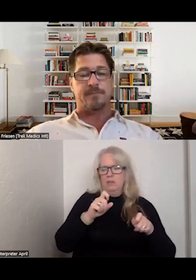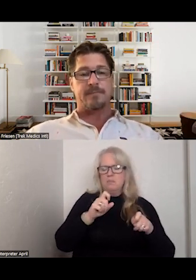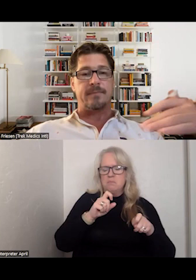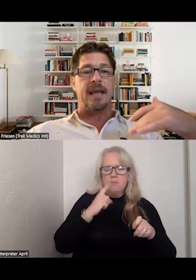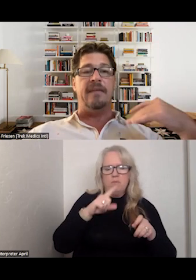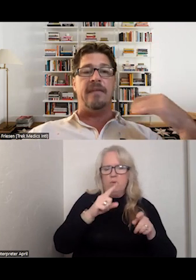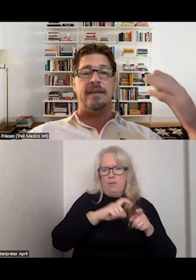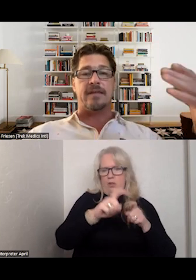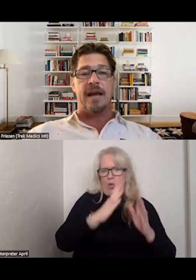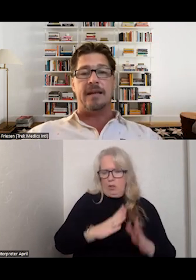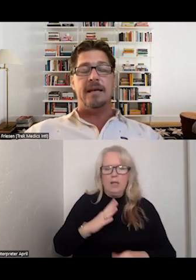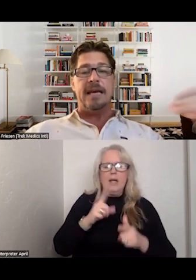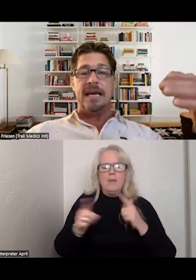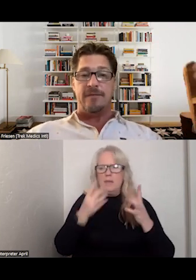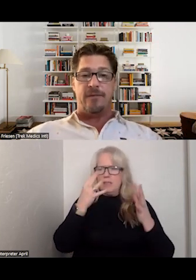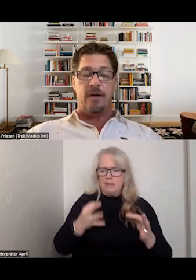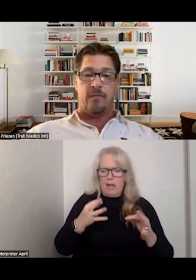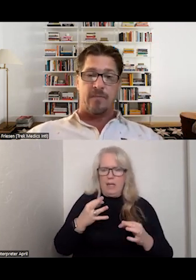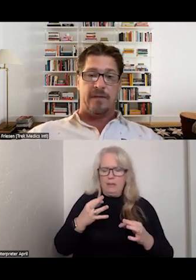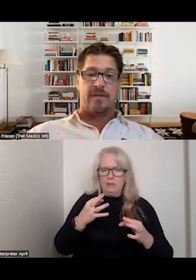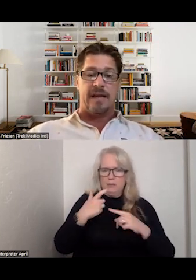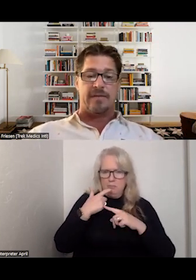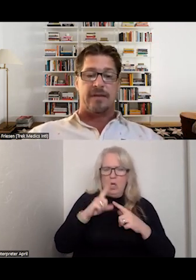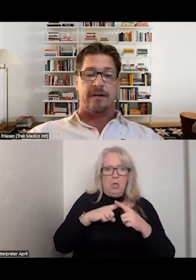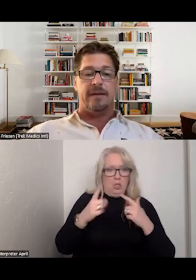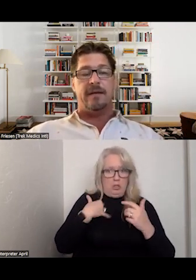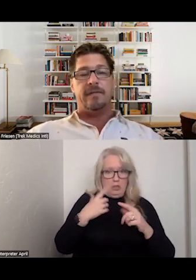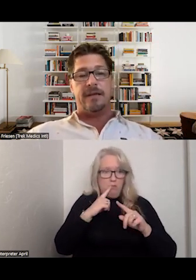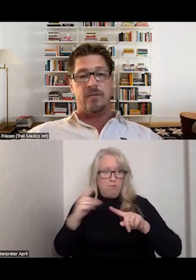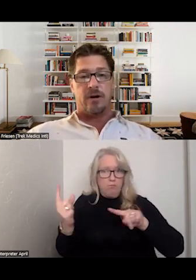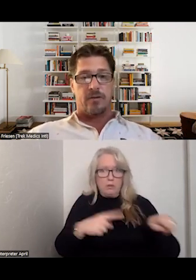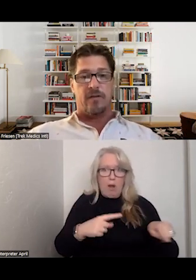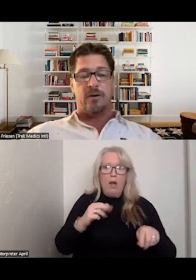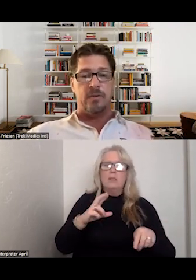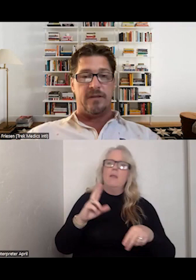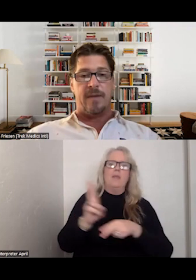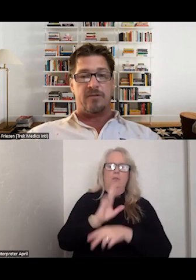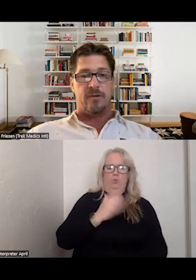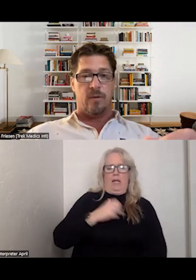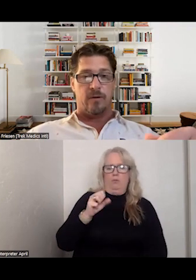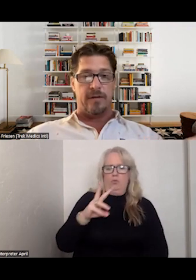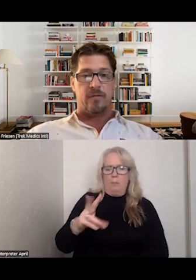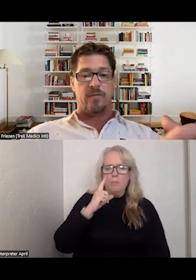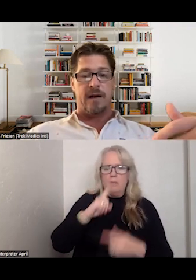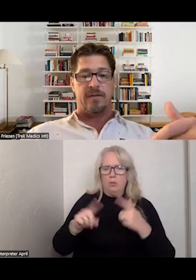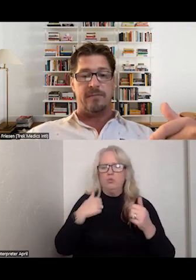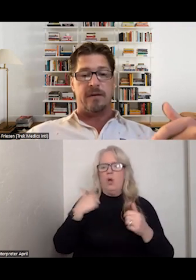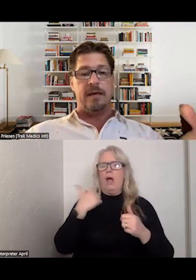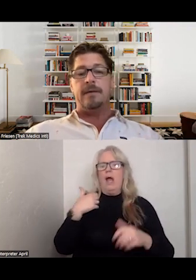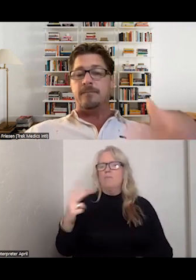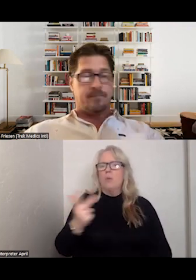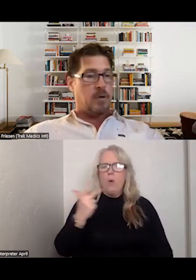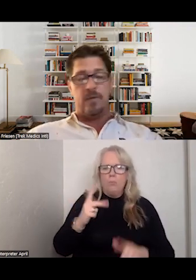caller. And then they decide if response is necessary, they use our software to dispatch their mobile crisis response